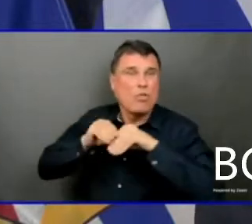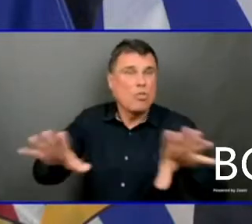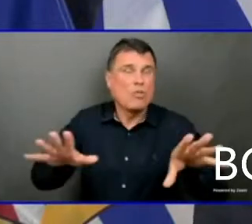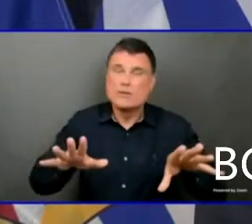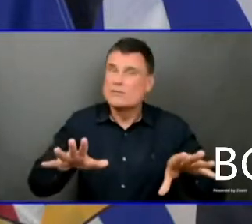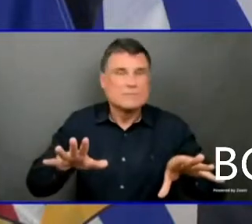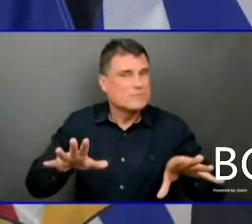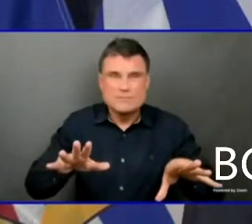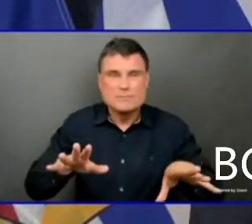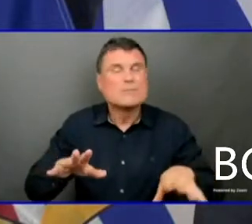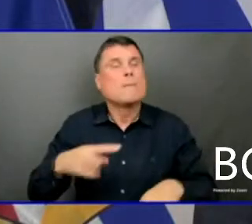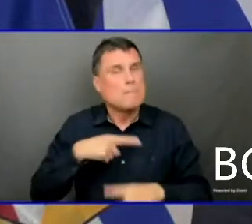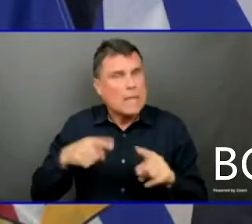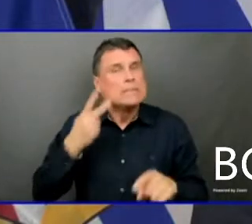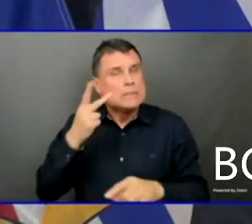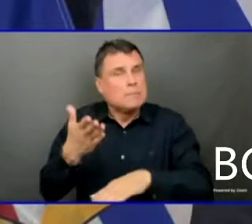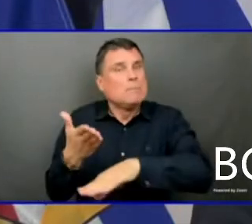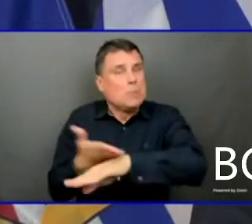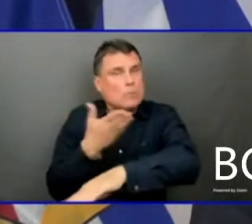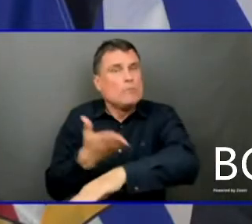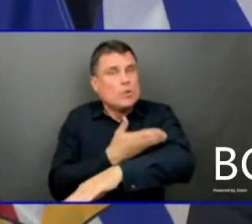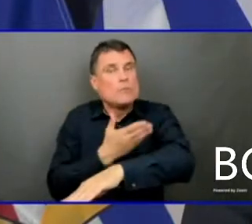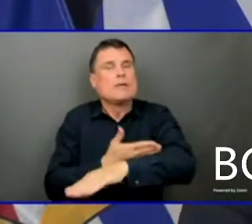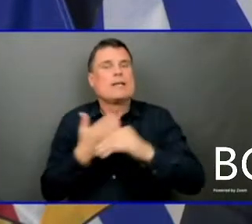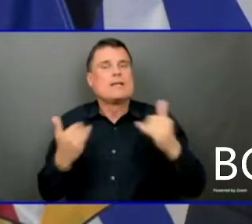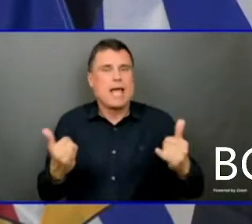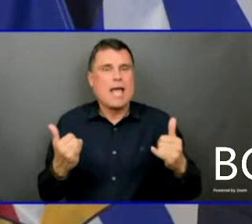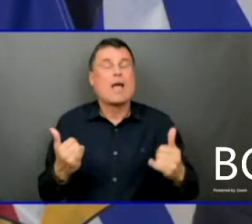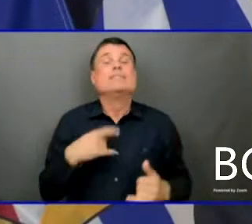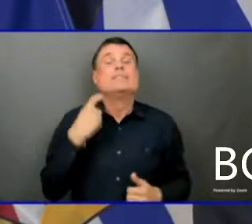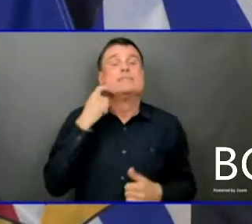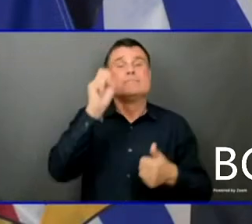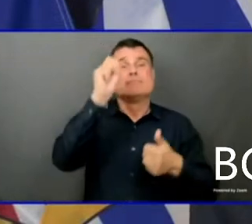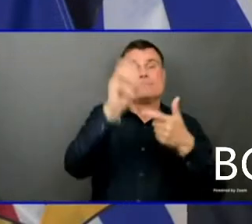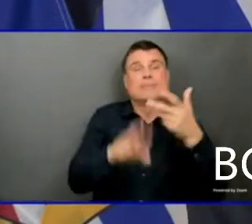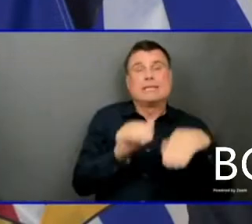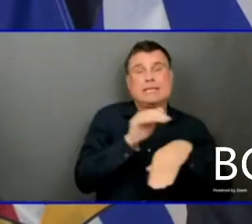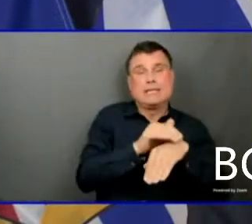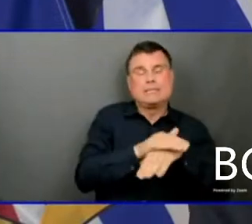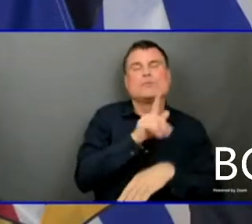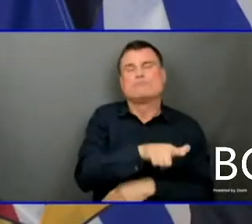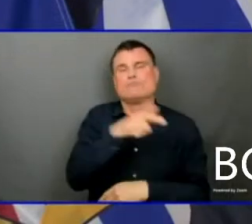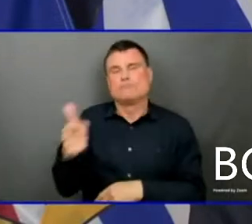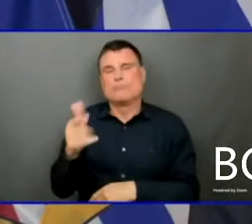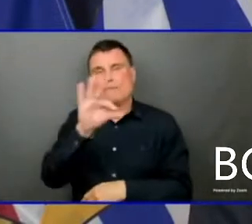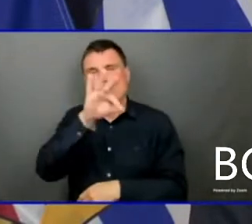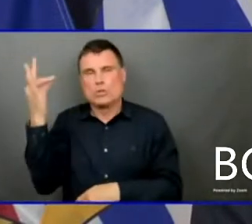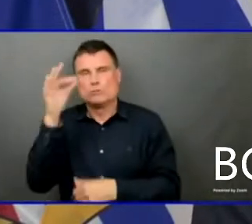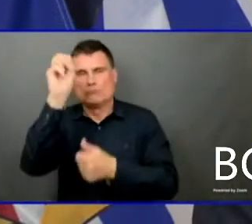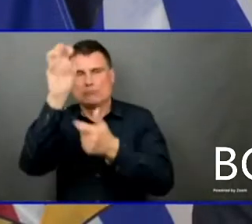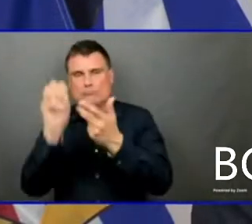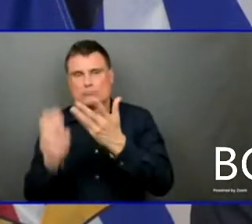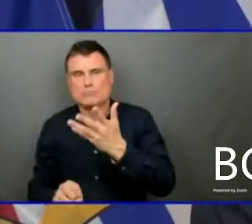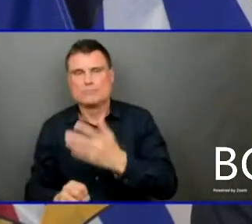Aujourd'hui, nous annonçons 587 nouveaux cas qui ont testé positifs pour COVID-19, pour un total